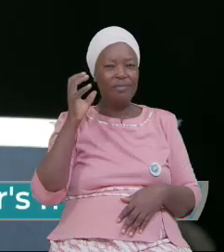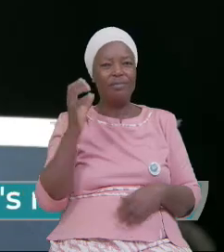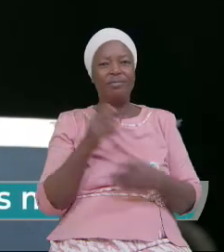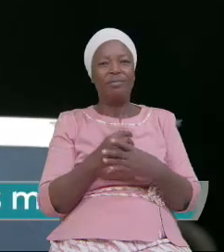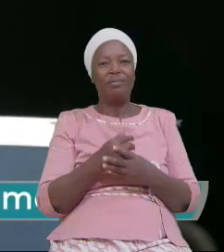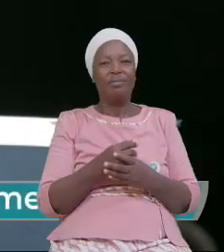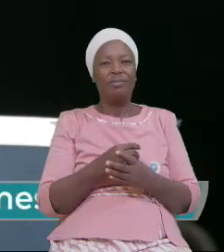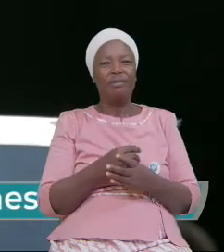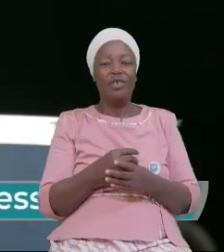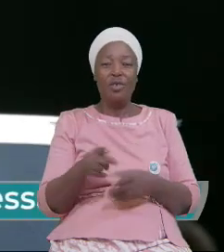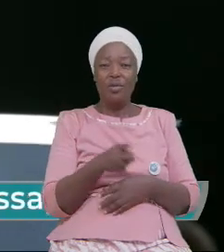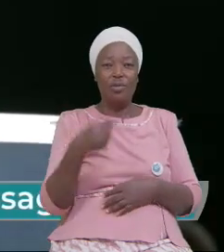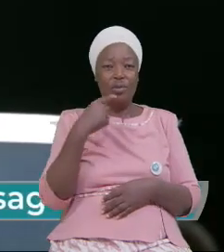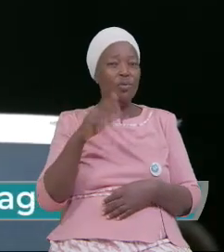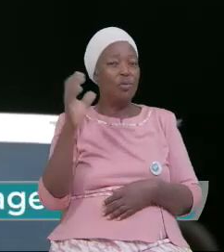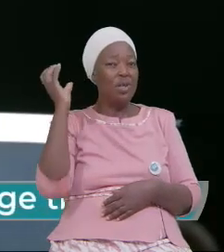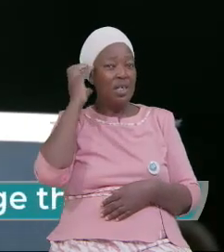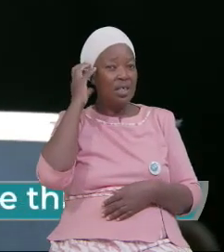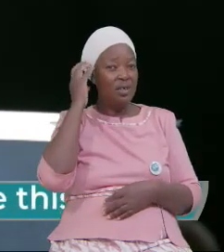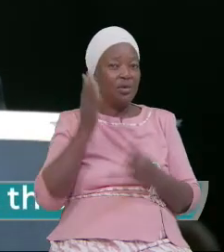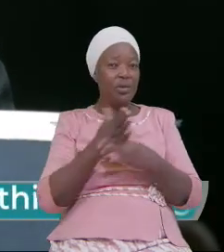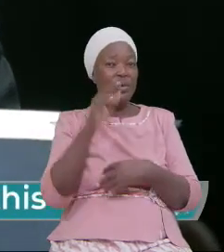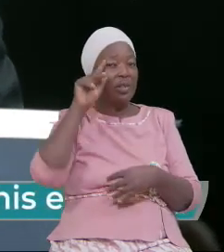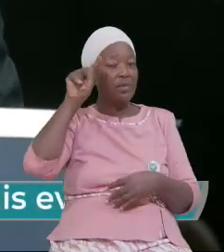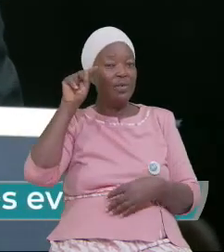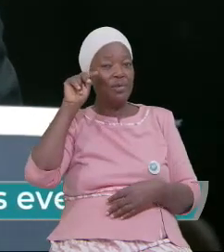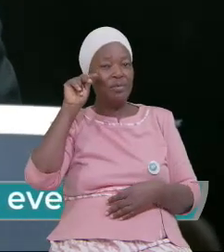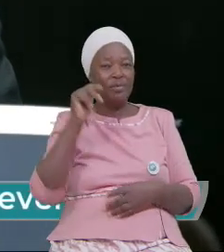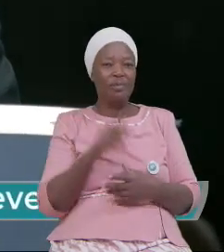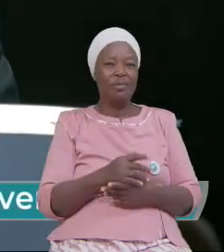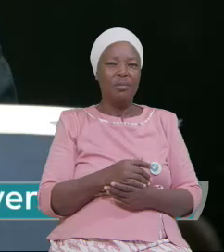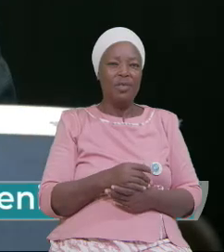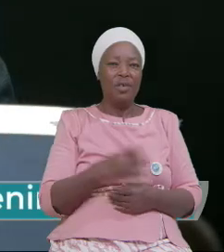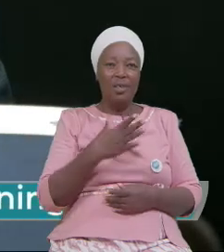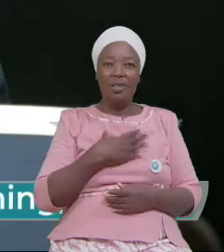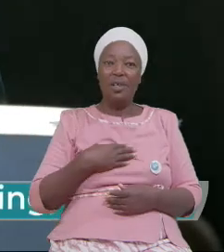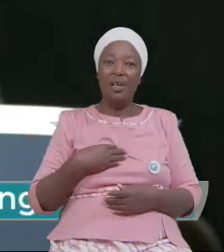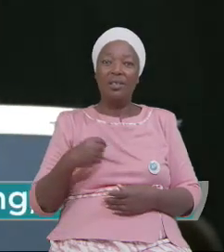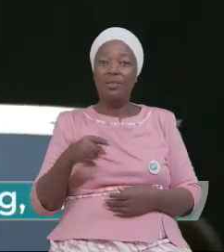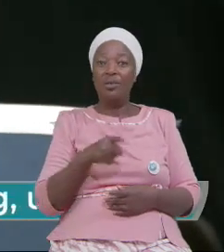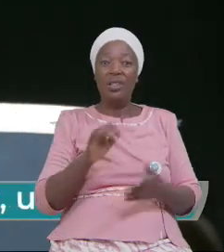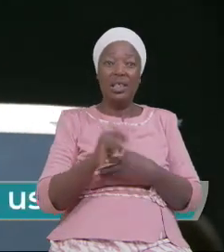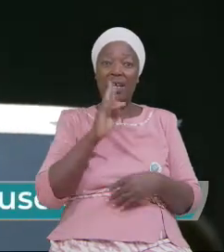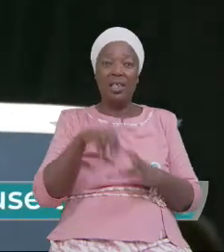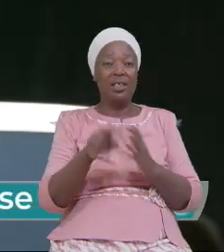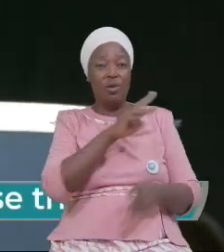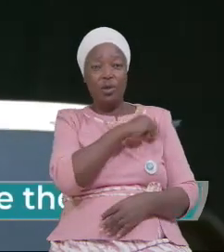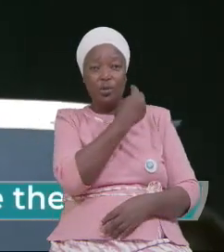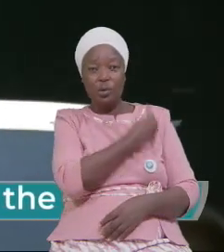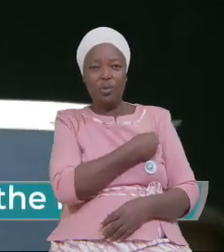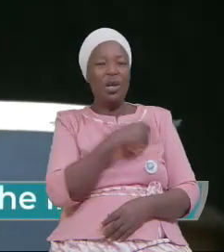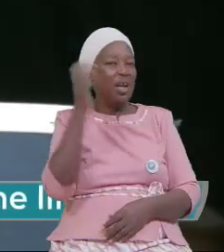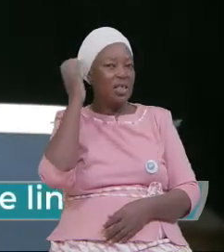those who listen through the television, and the one in the hospital listening to the word of